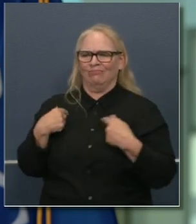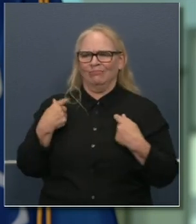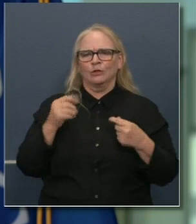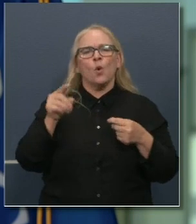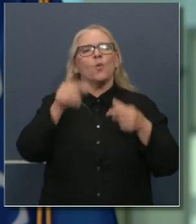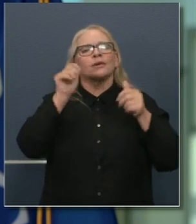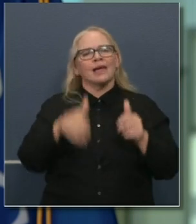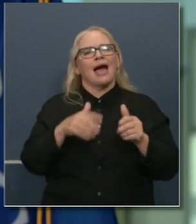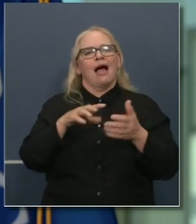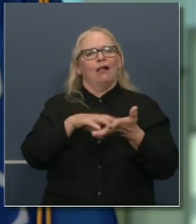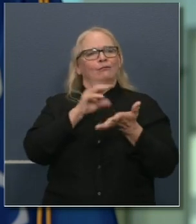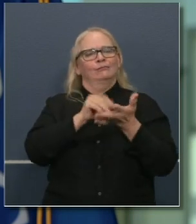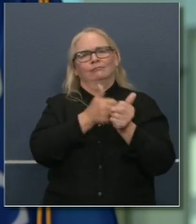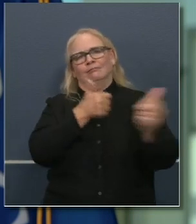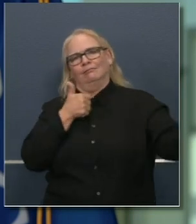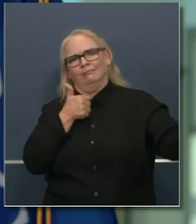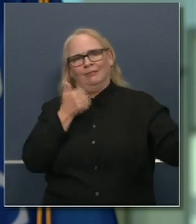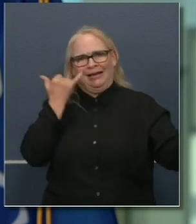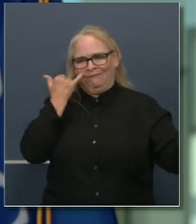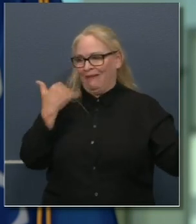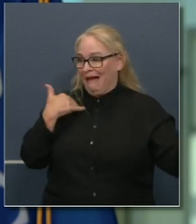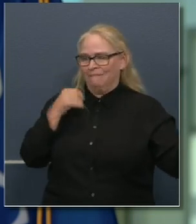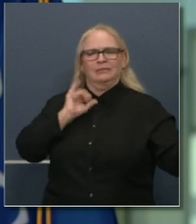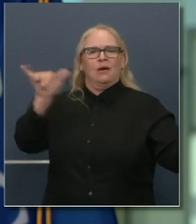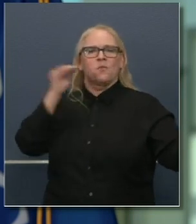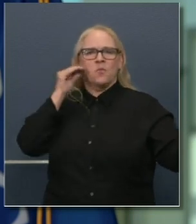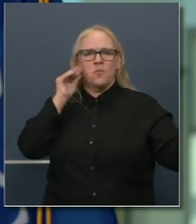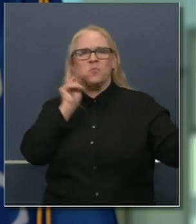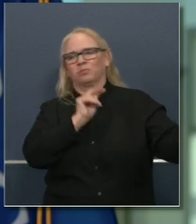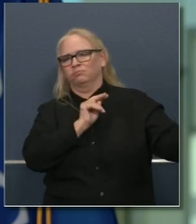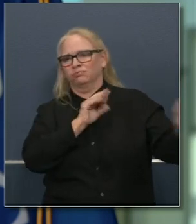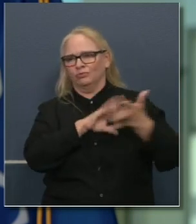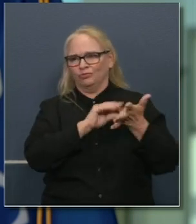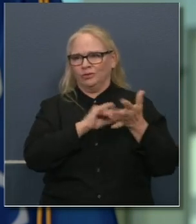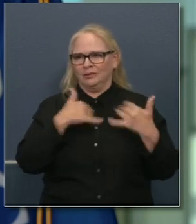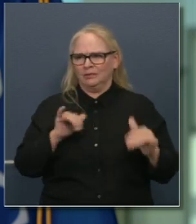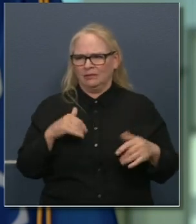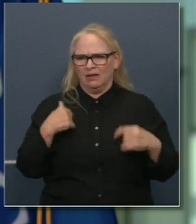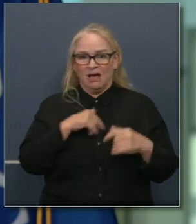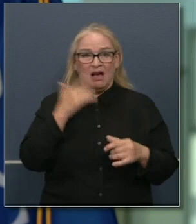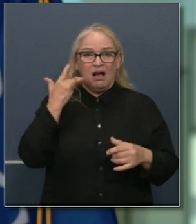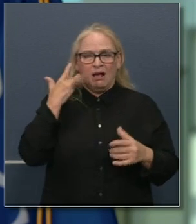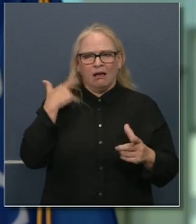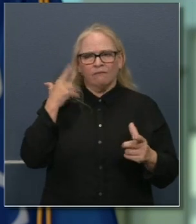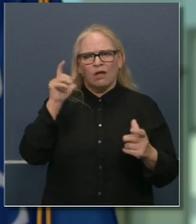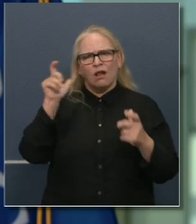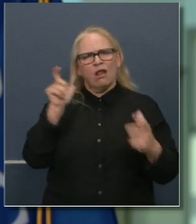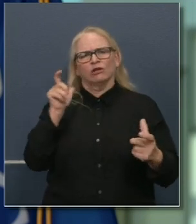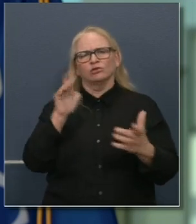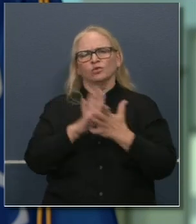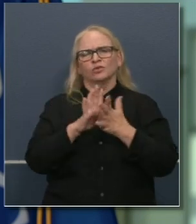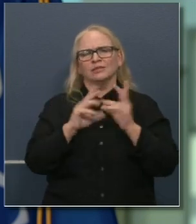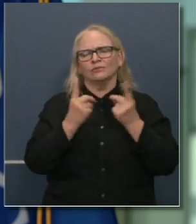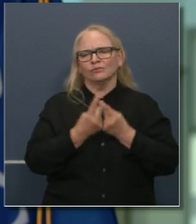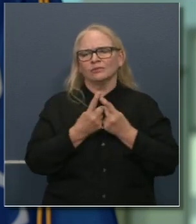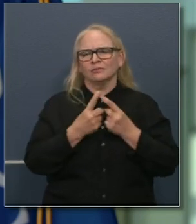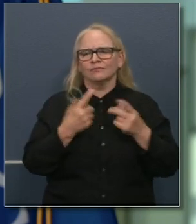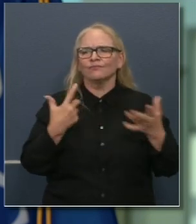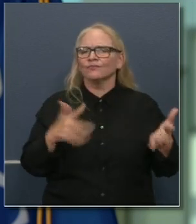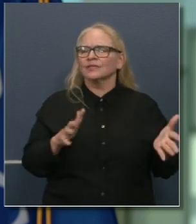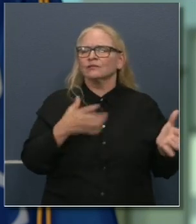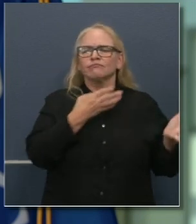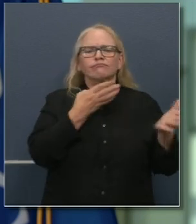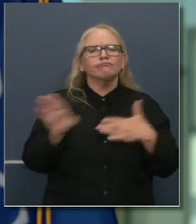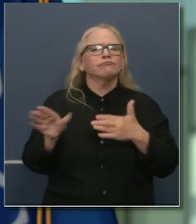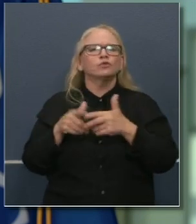fact that some of our state's largest school districts have already moved forward to distance learning, and the fact